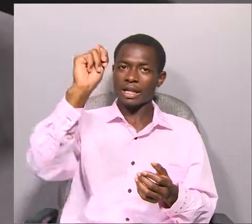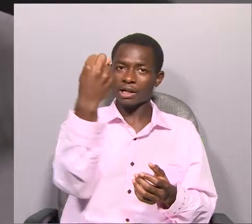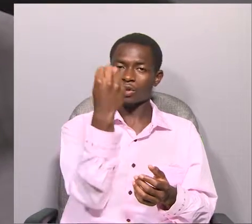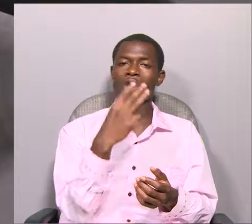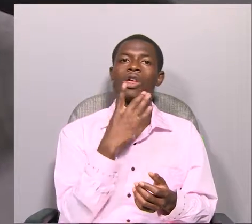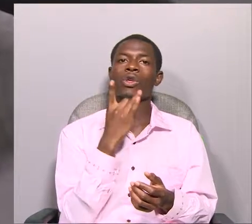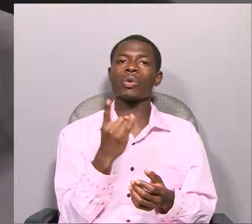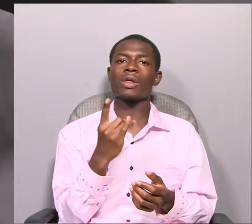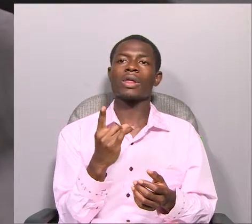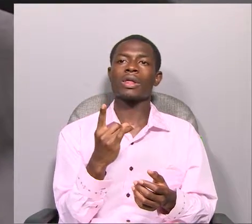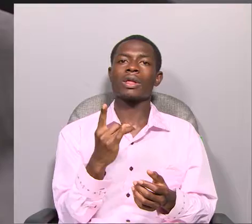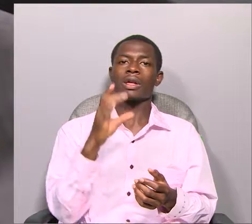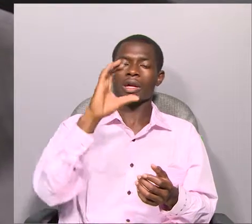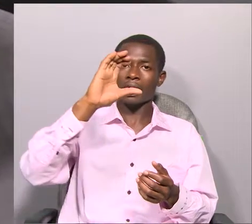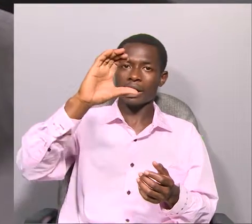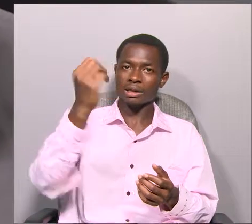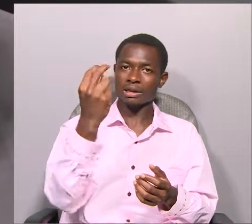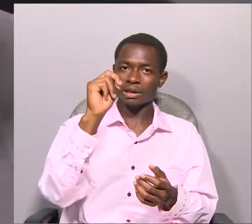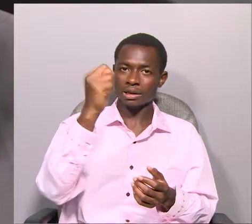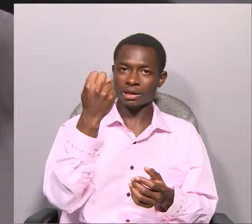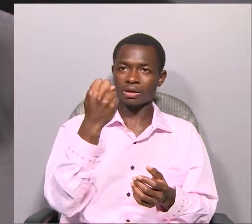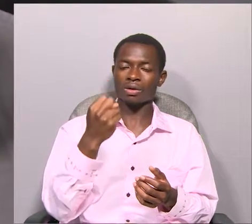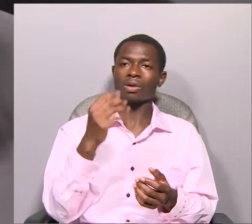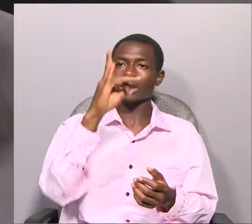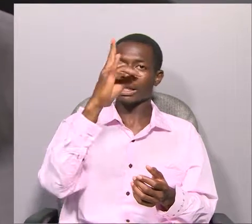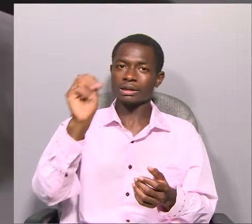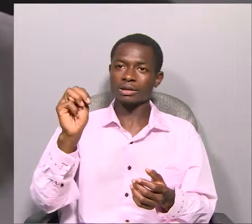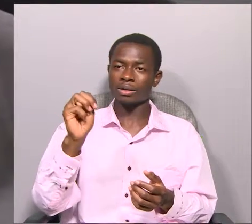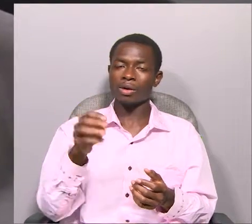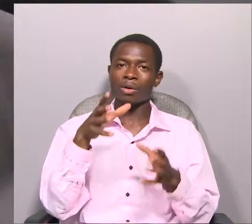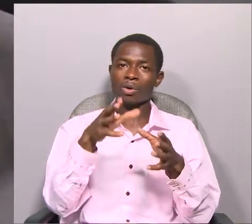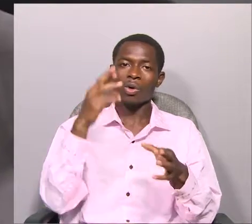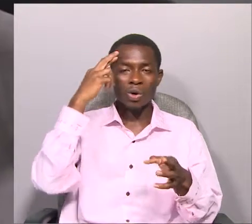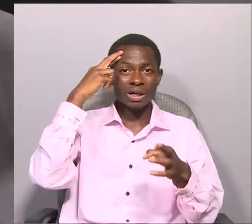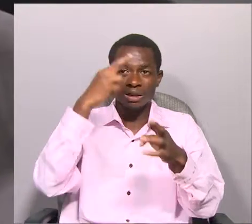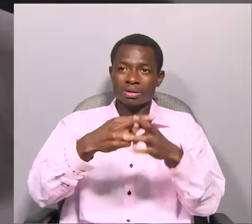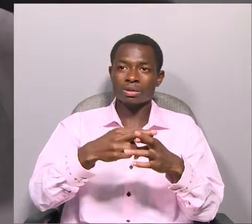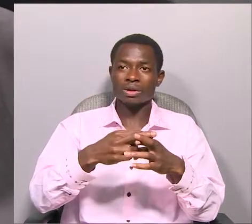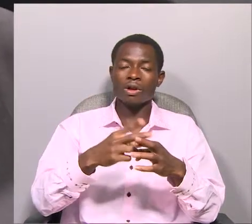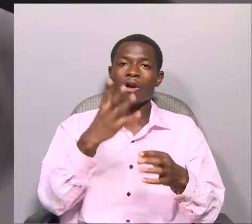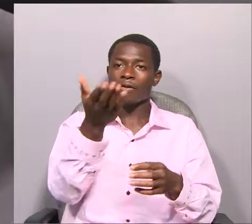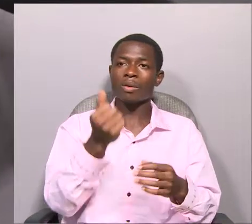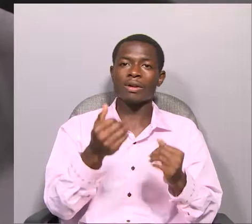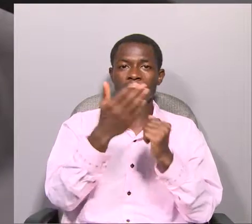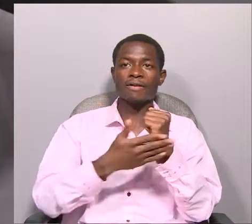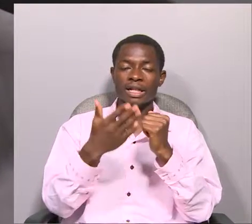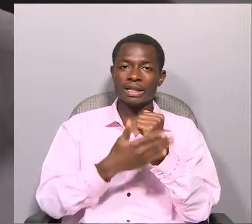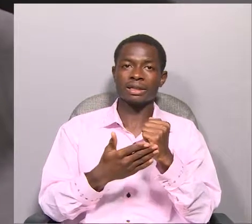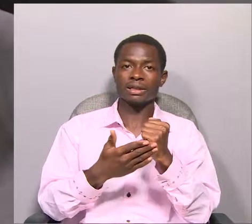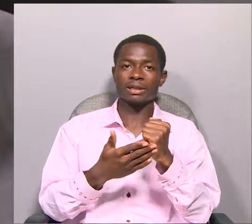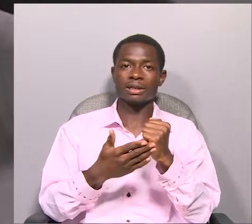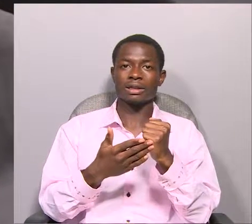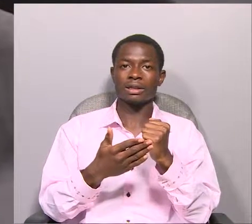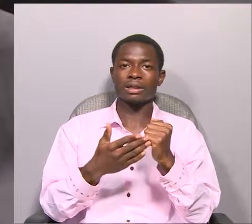Youth Council, which is represented right from the ward, from the village, in fact,